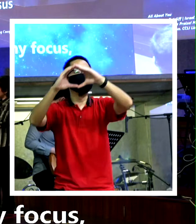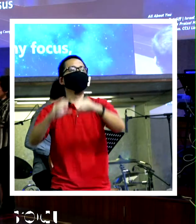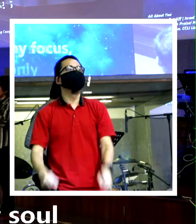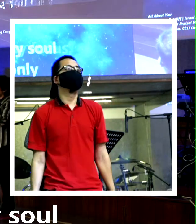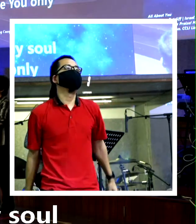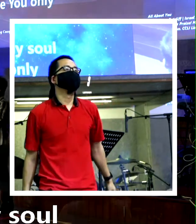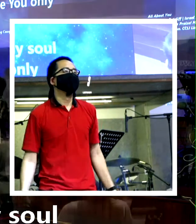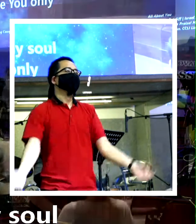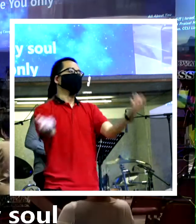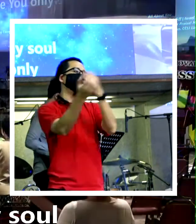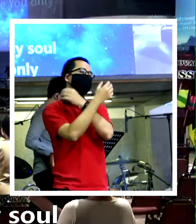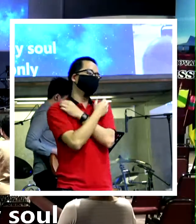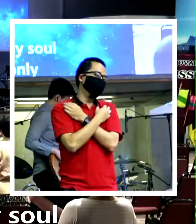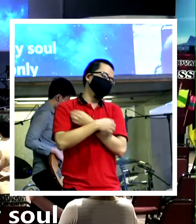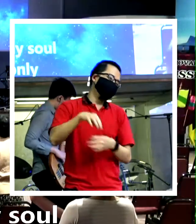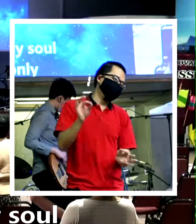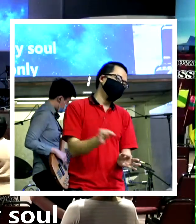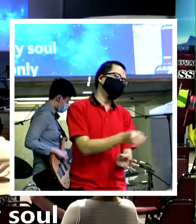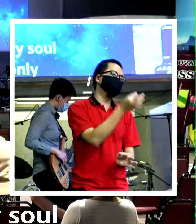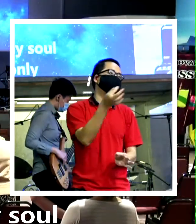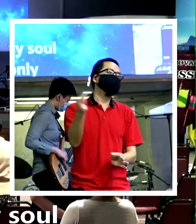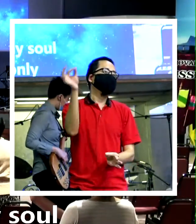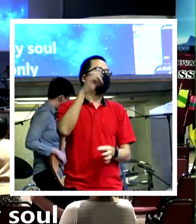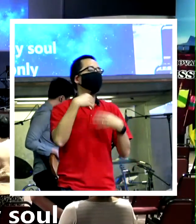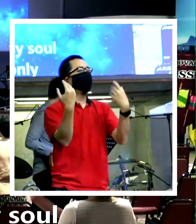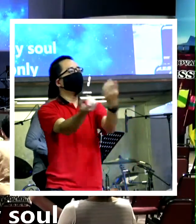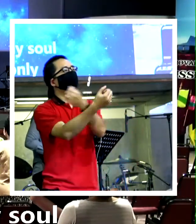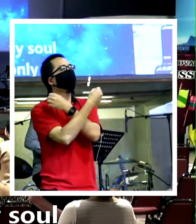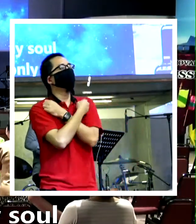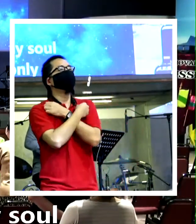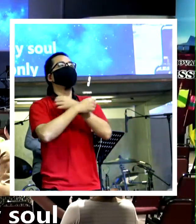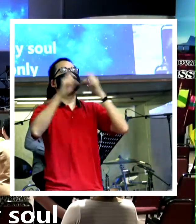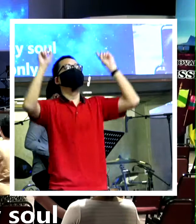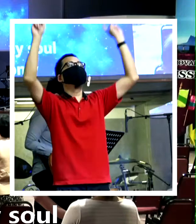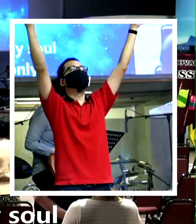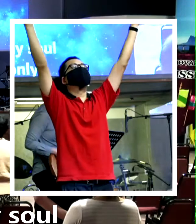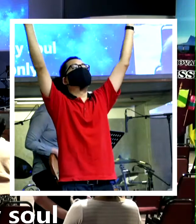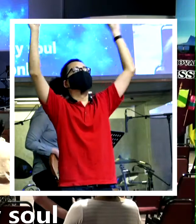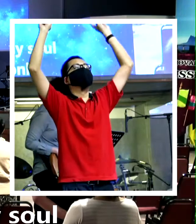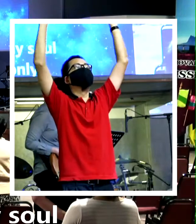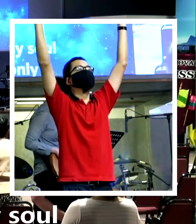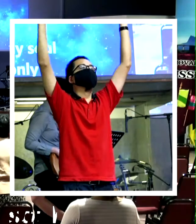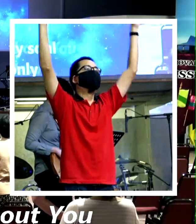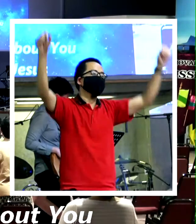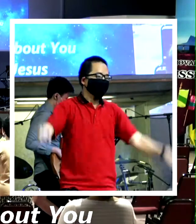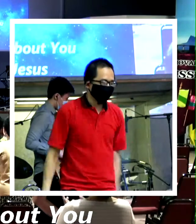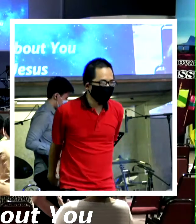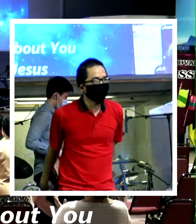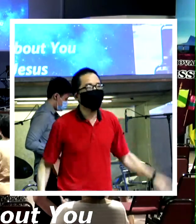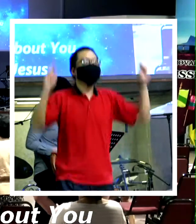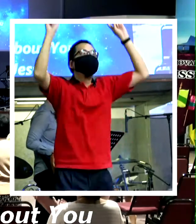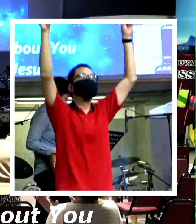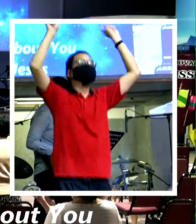Jesus. You're the lover of my soul, and I adore you only. It's